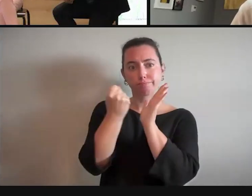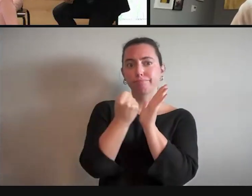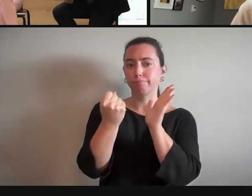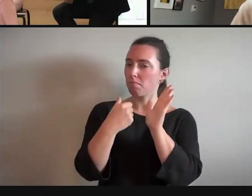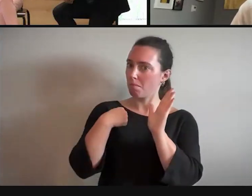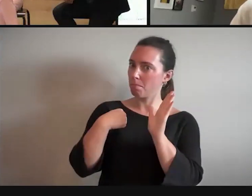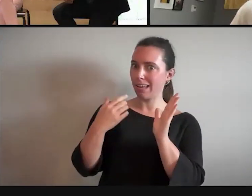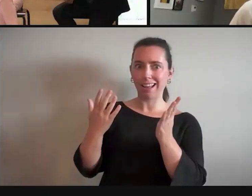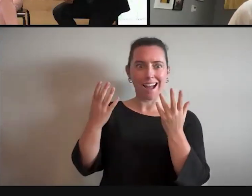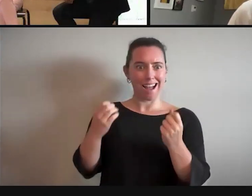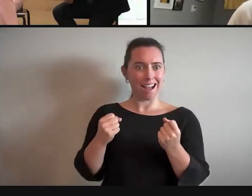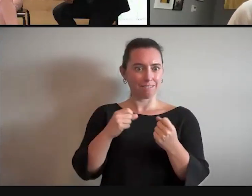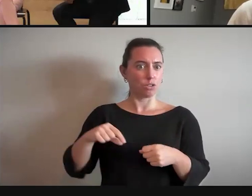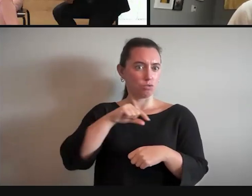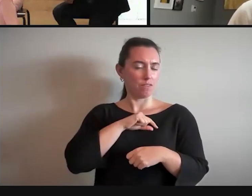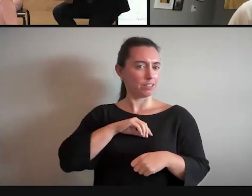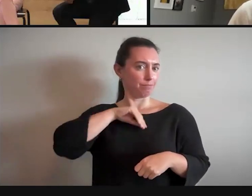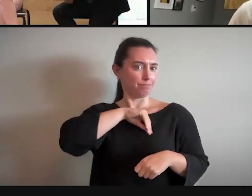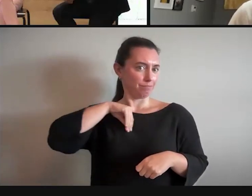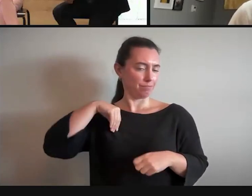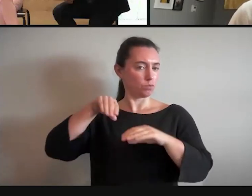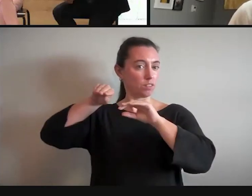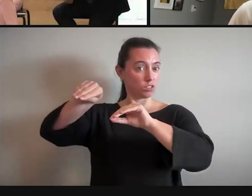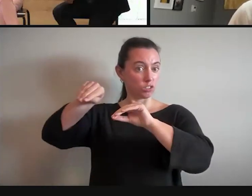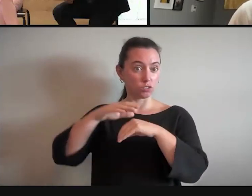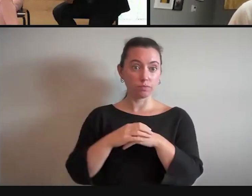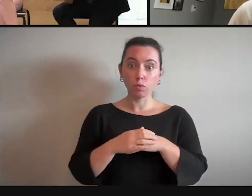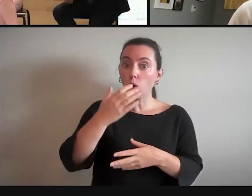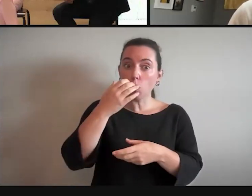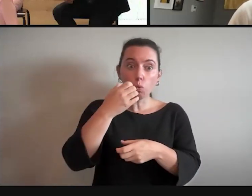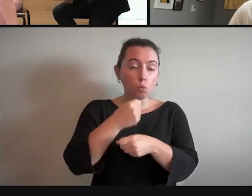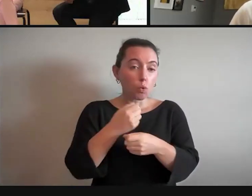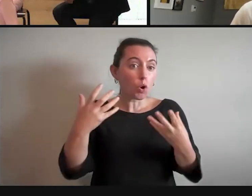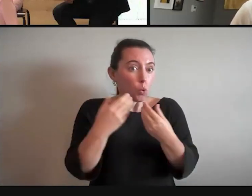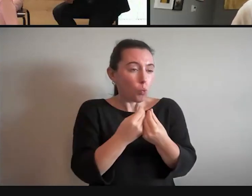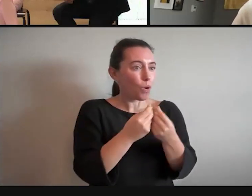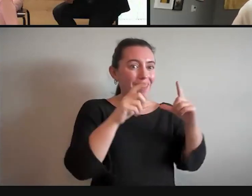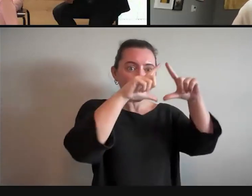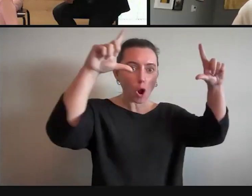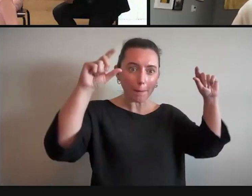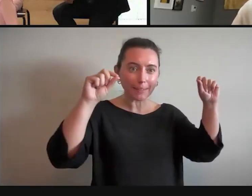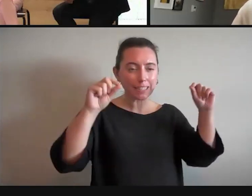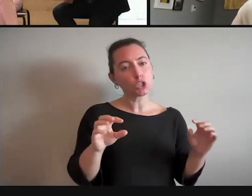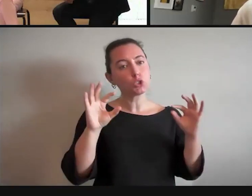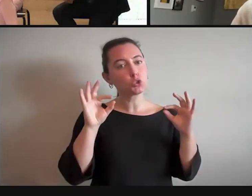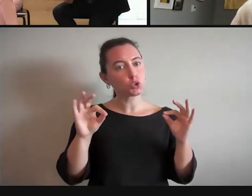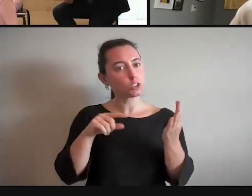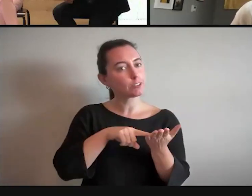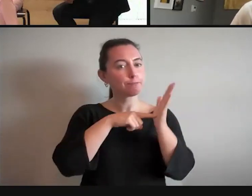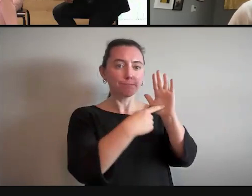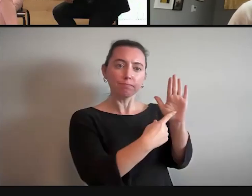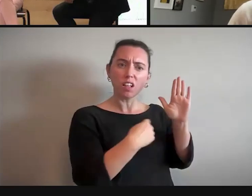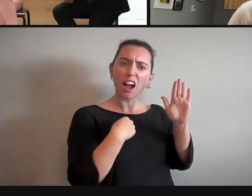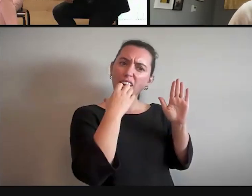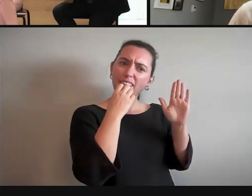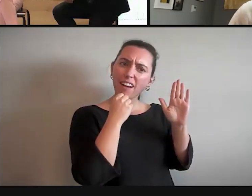of companies, it's also a good sign to say, okay, I care about this area, I